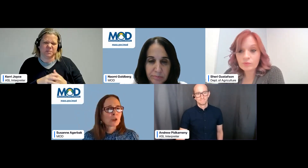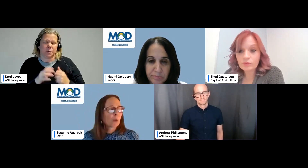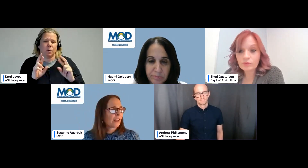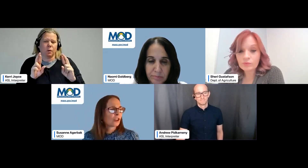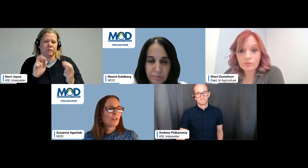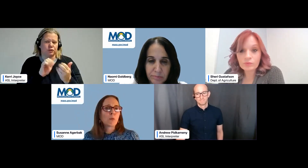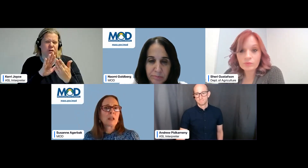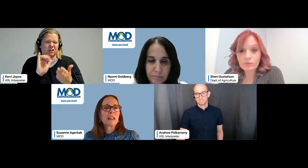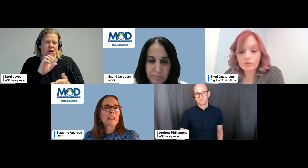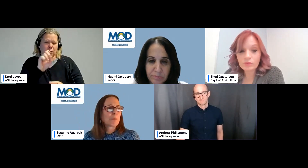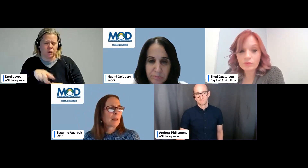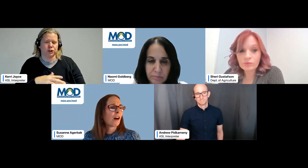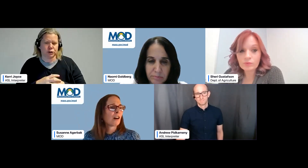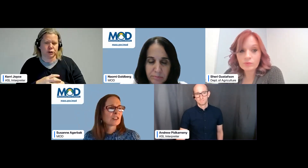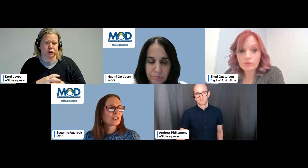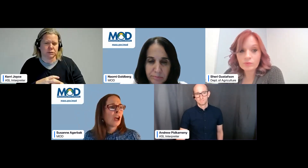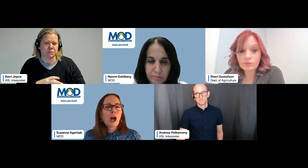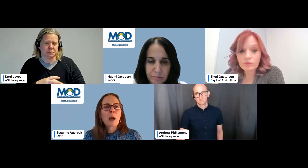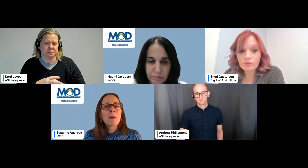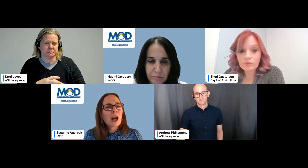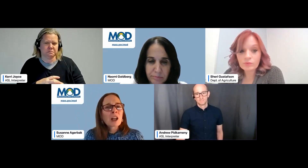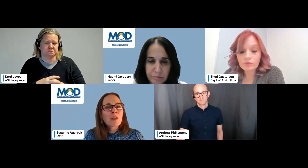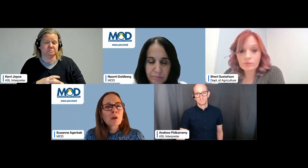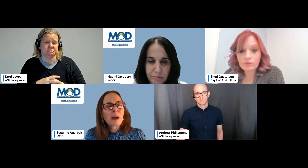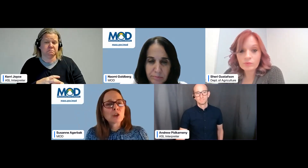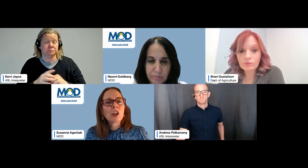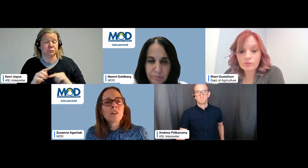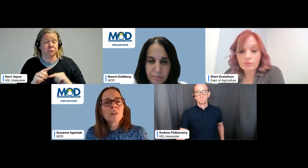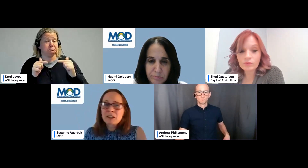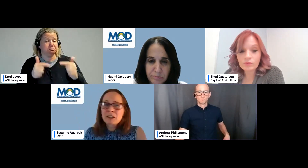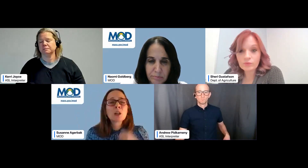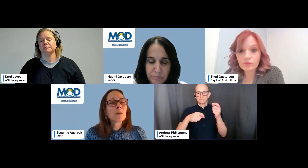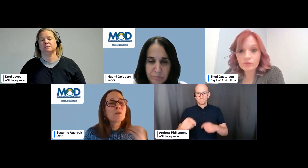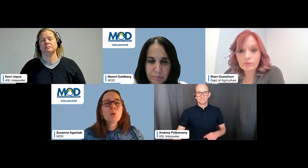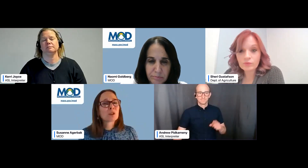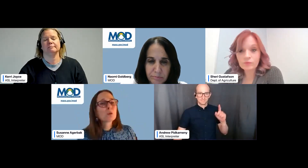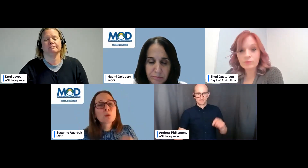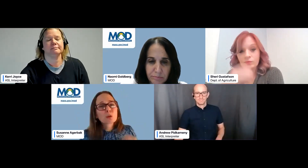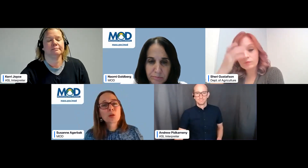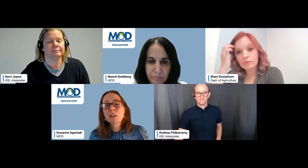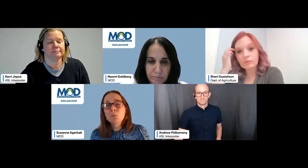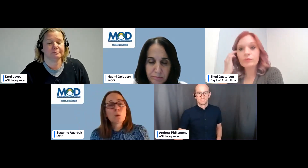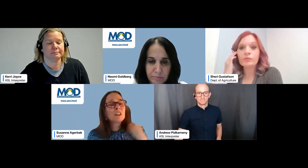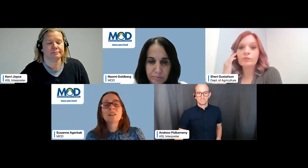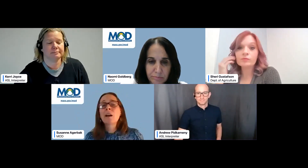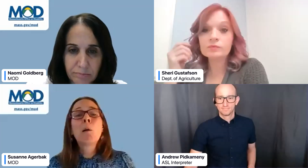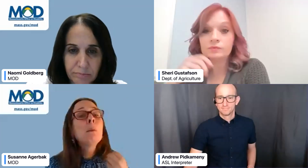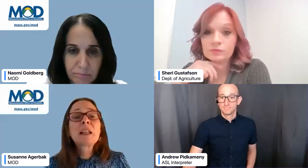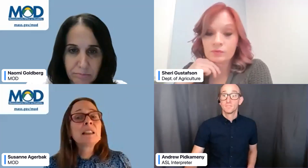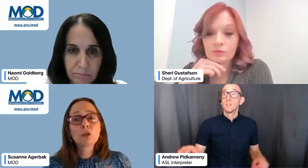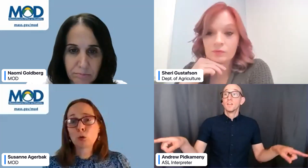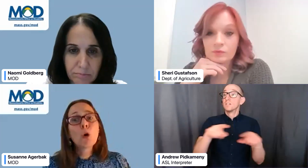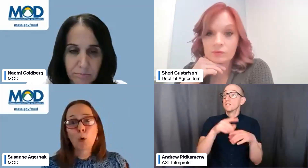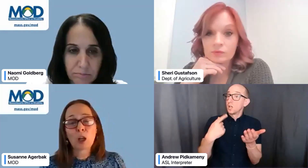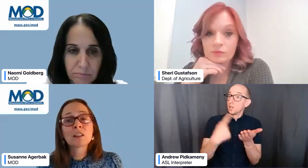that question that we've been asked. Another question, and welcome, if you want to talk through these in more detail,